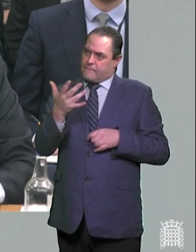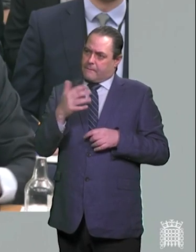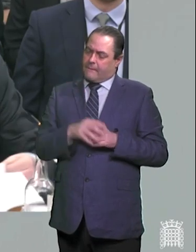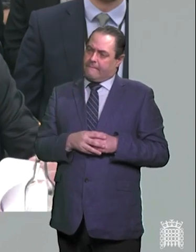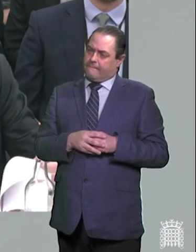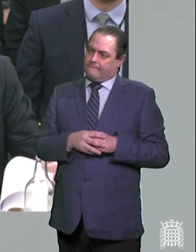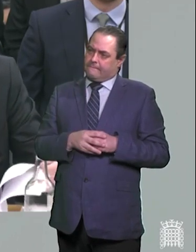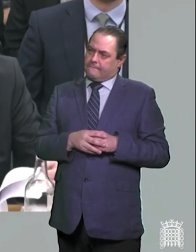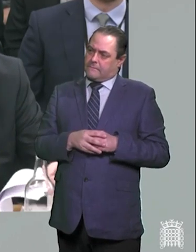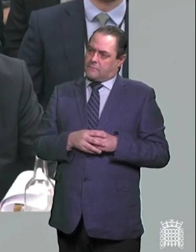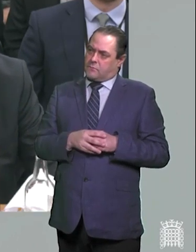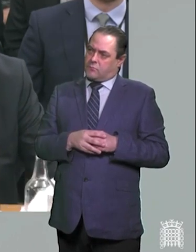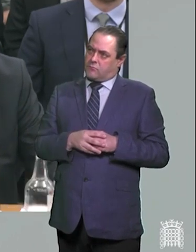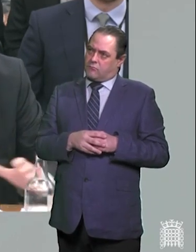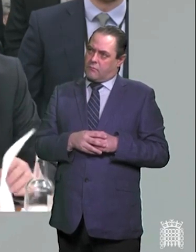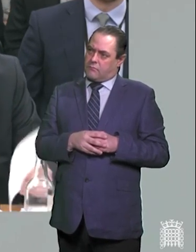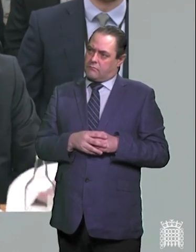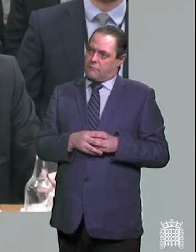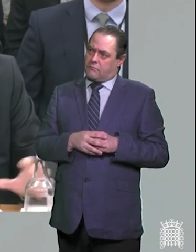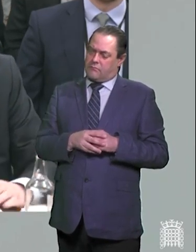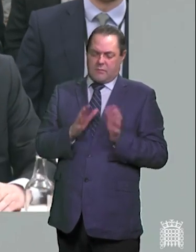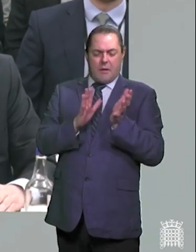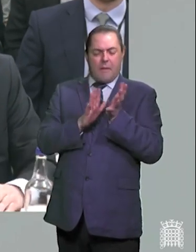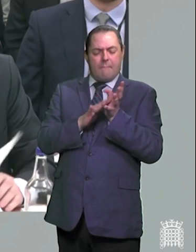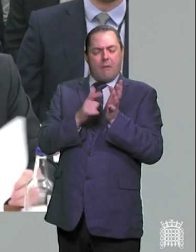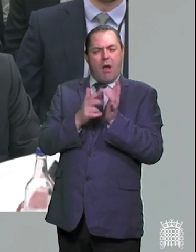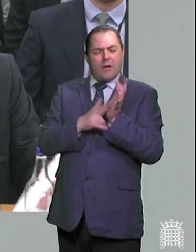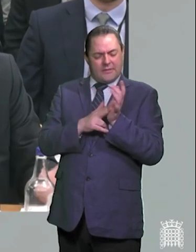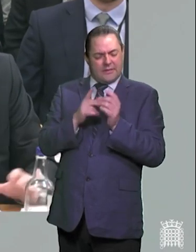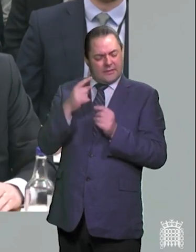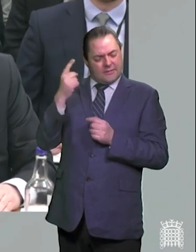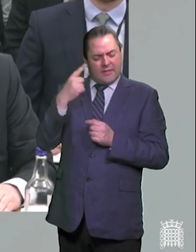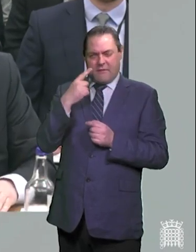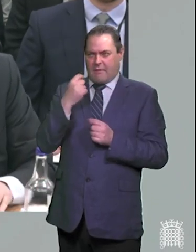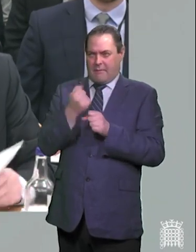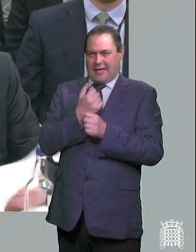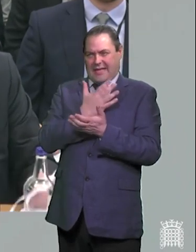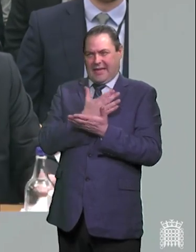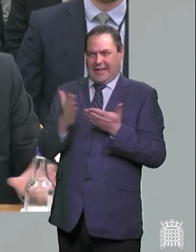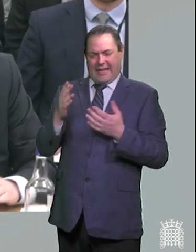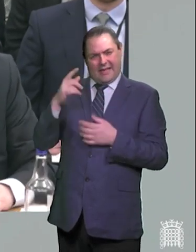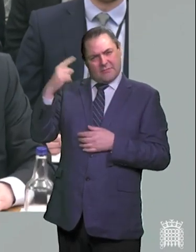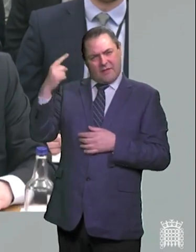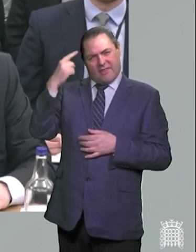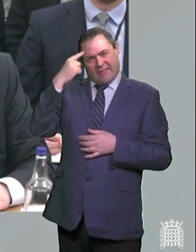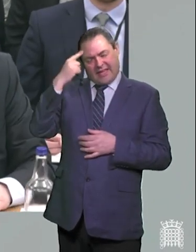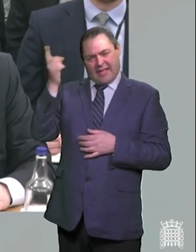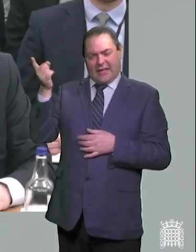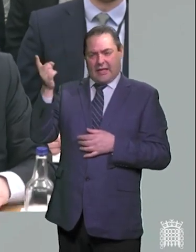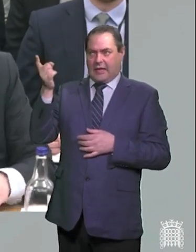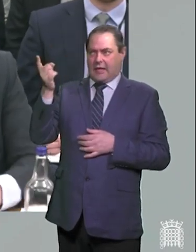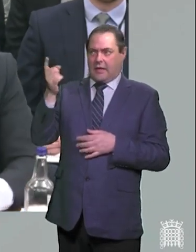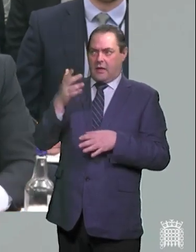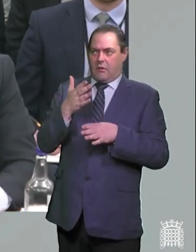on a second. Martin makes it clear that he thinks that the nature of